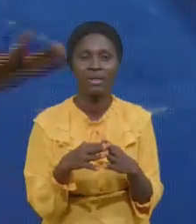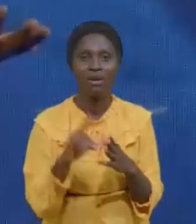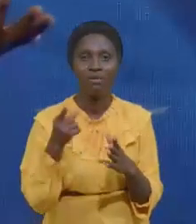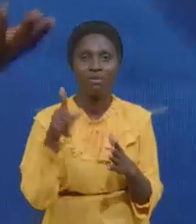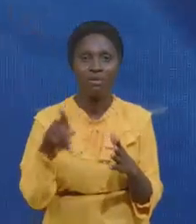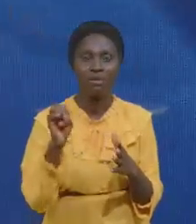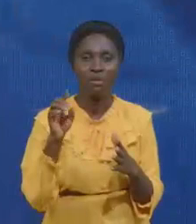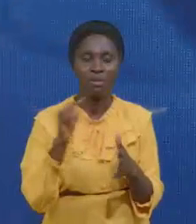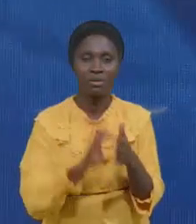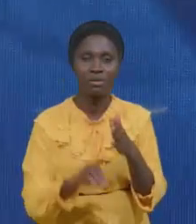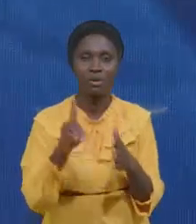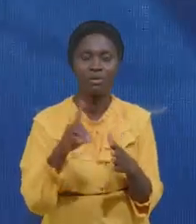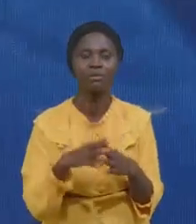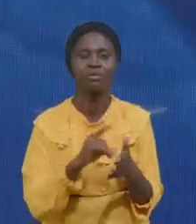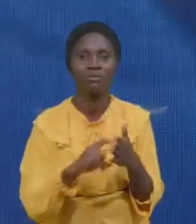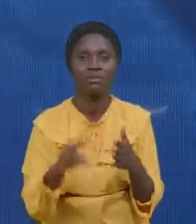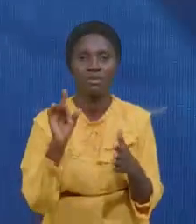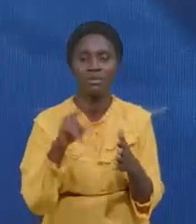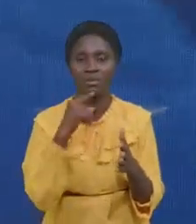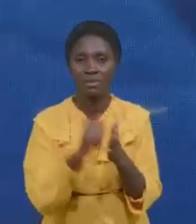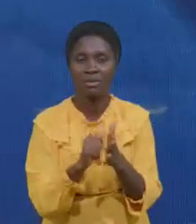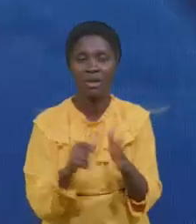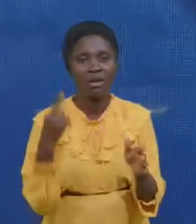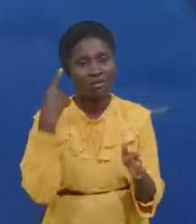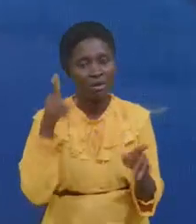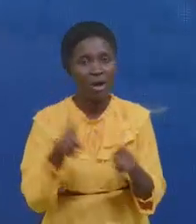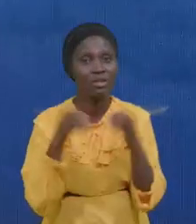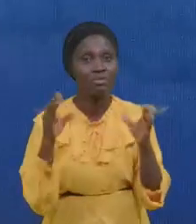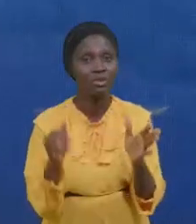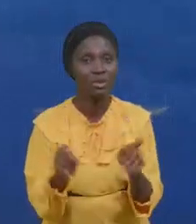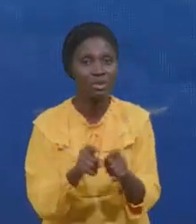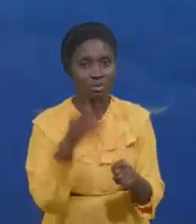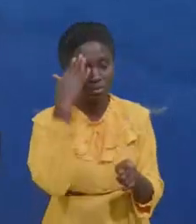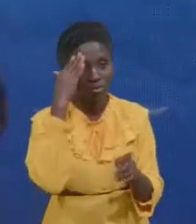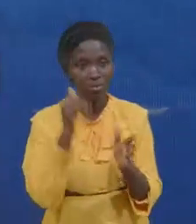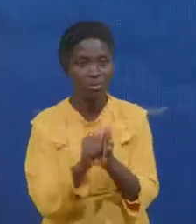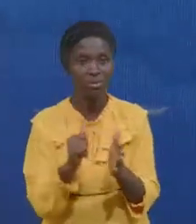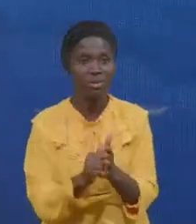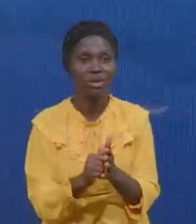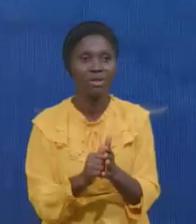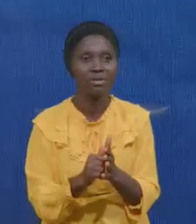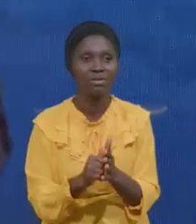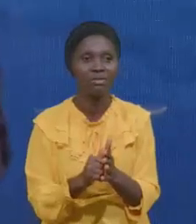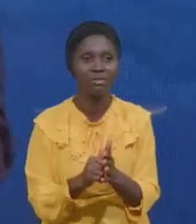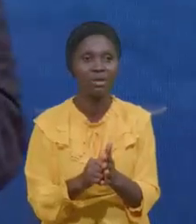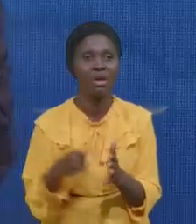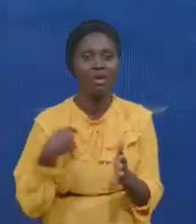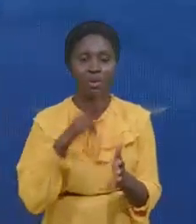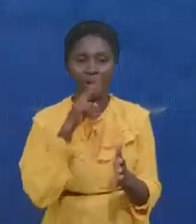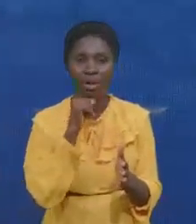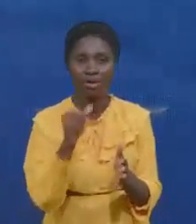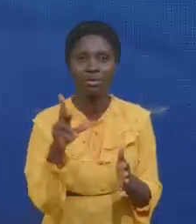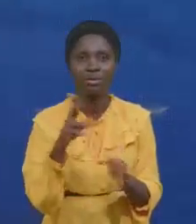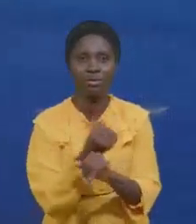verse 18, for as much as ye know that ye were not redeemed with corruptible things